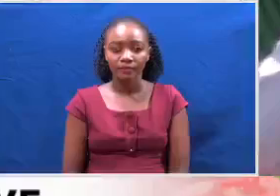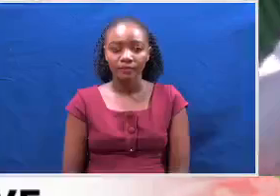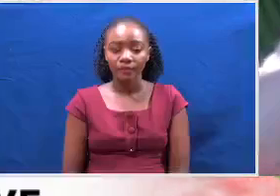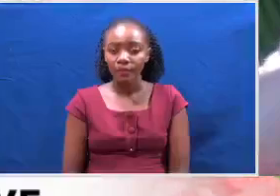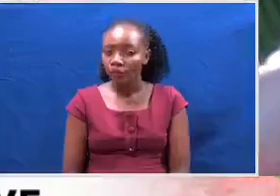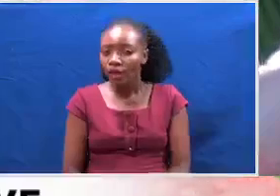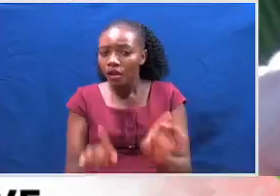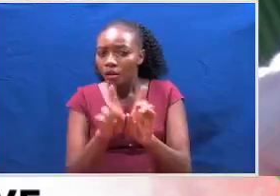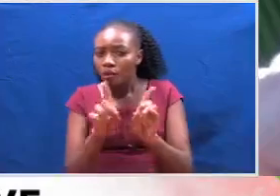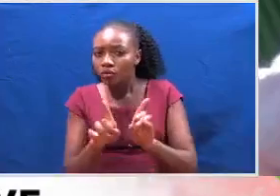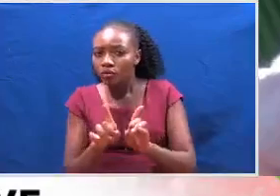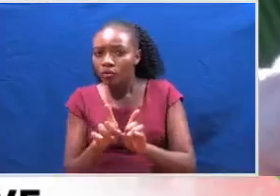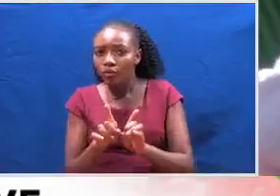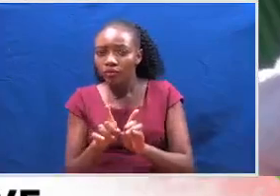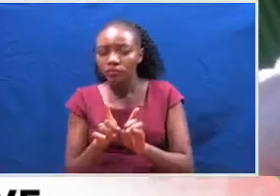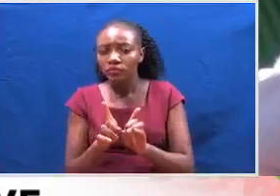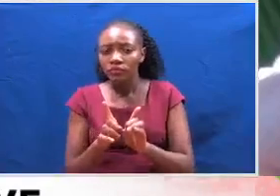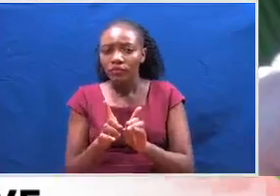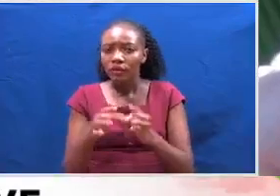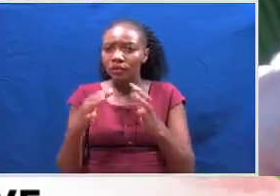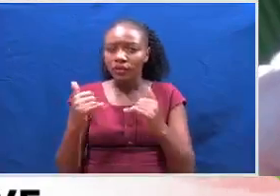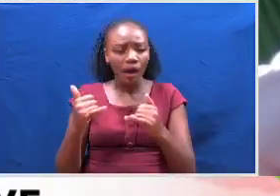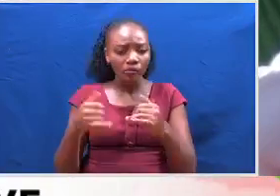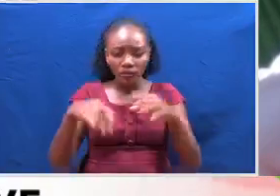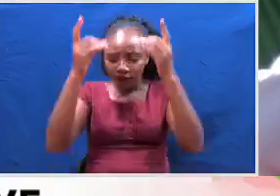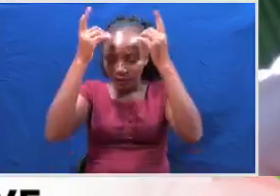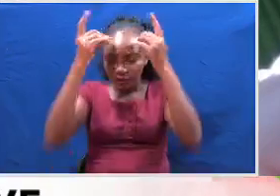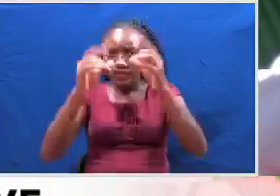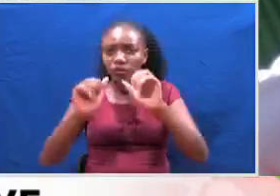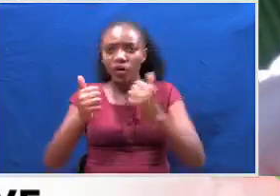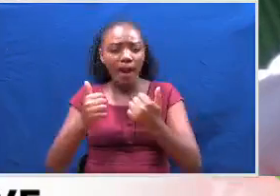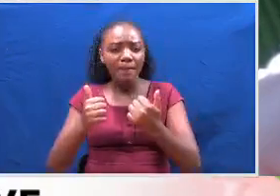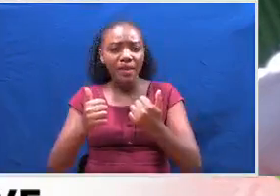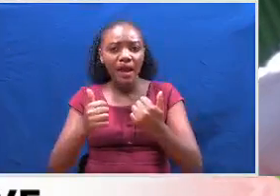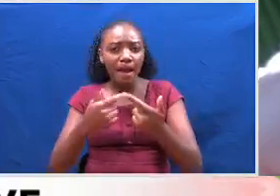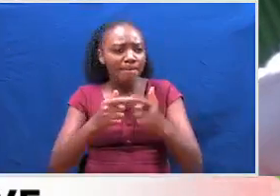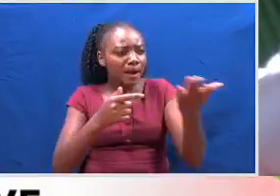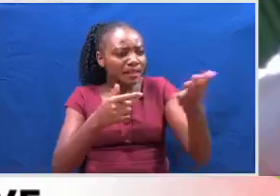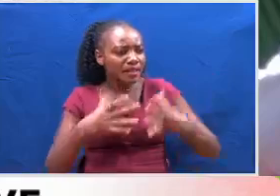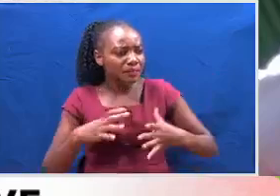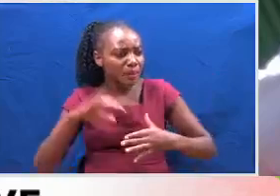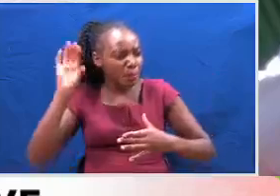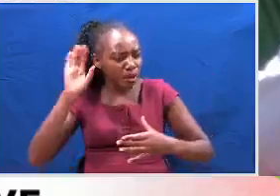Ni tunaona ya kwamba uamuzi umefikiwa bila sisi kusikizwa.